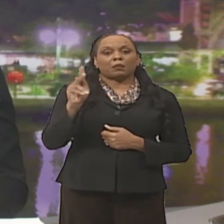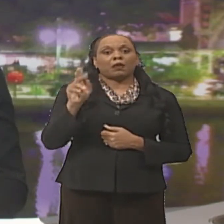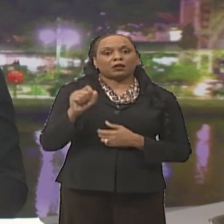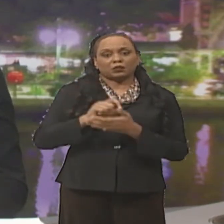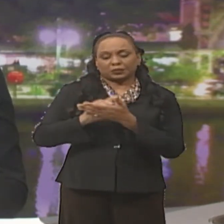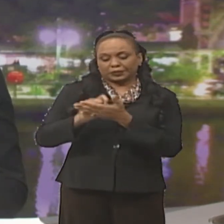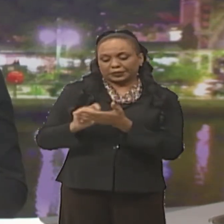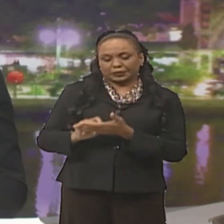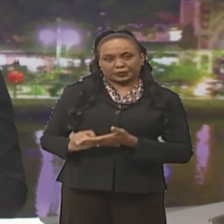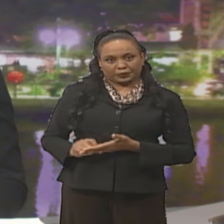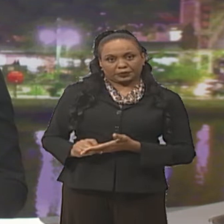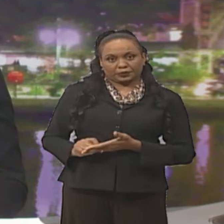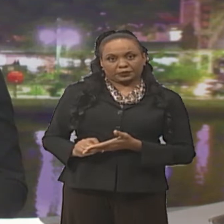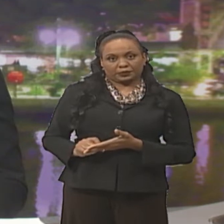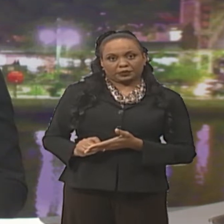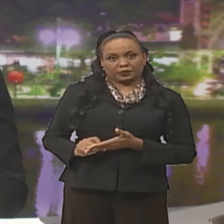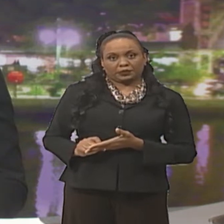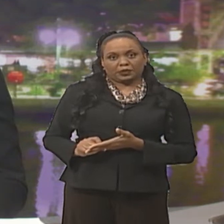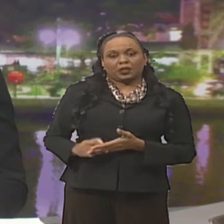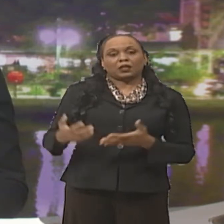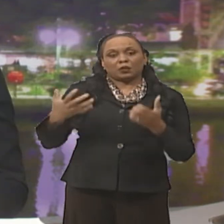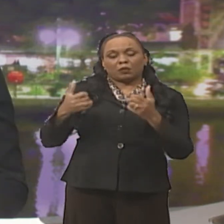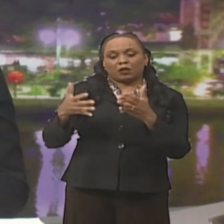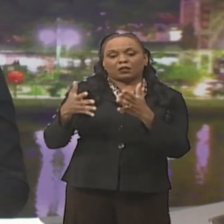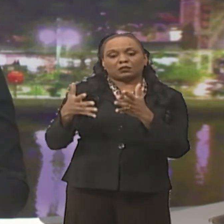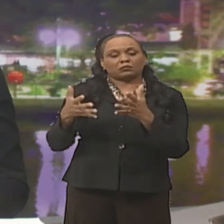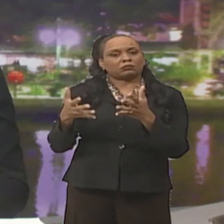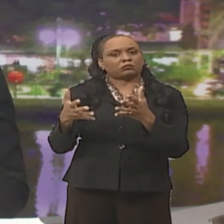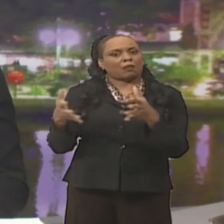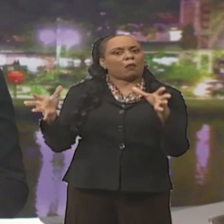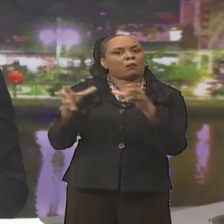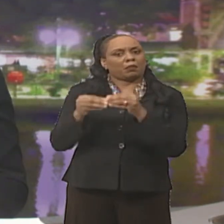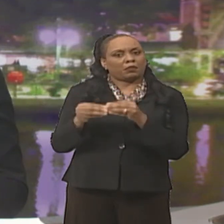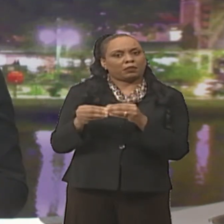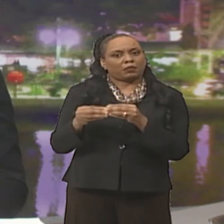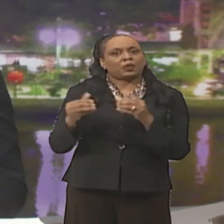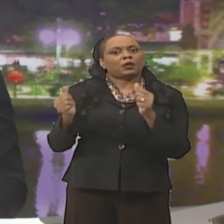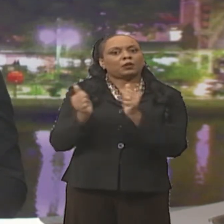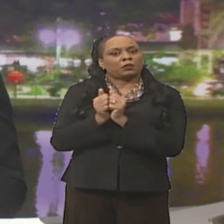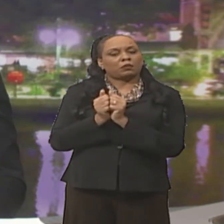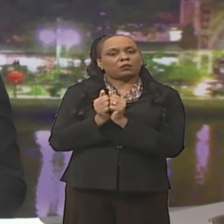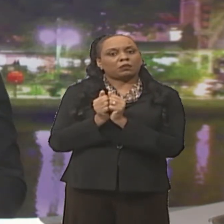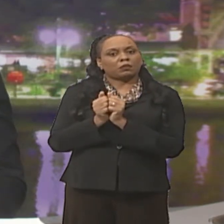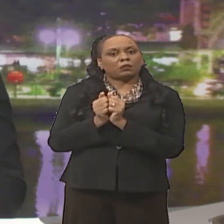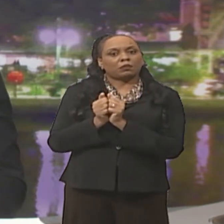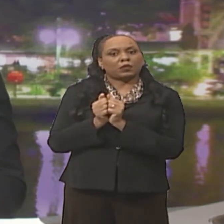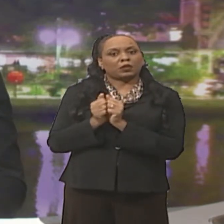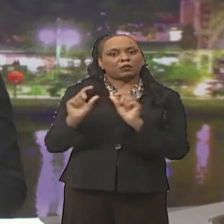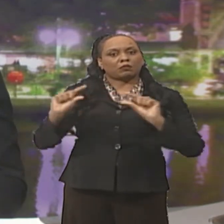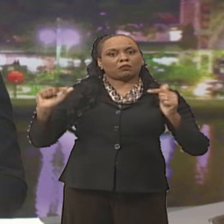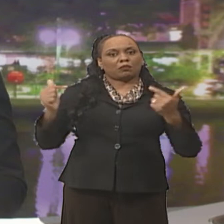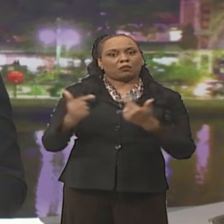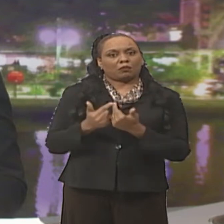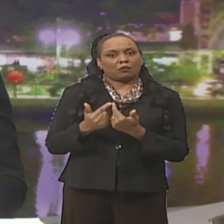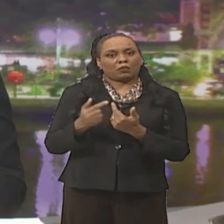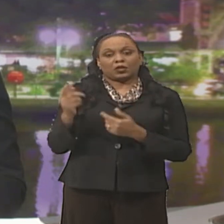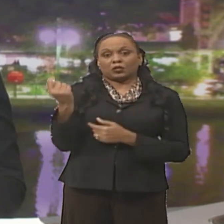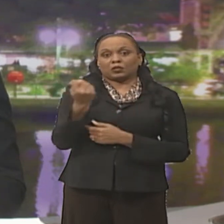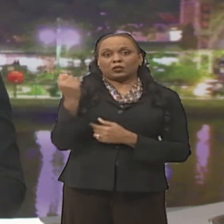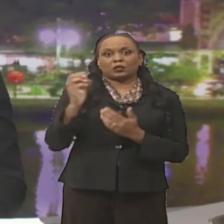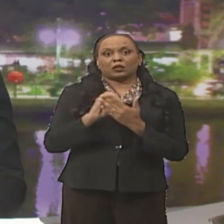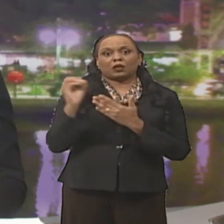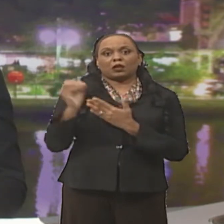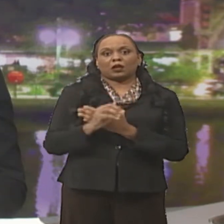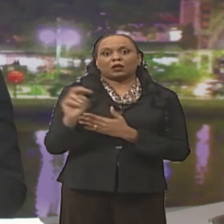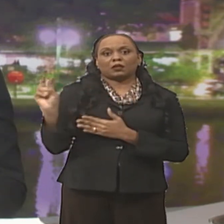tells CBC News Bishop Brooks wrote to the administrator here requesting a meeting with the House of Laity on Tuesday, October